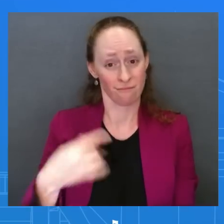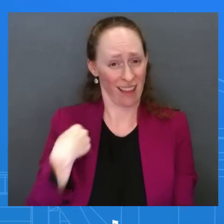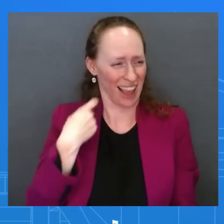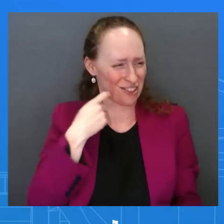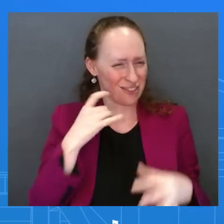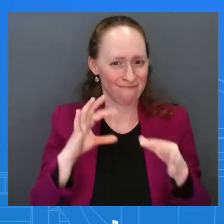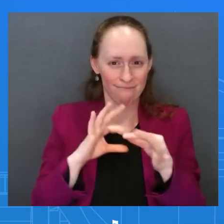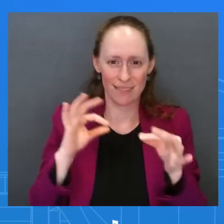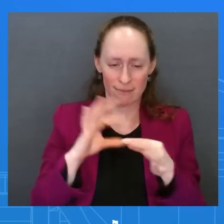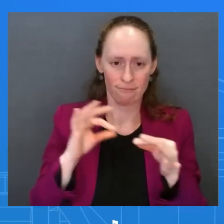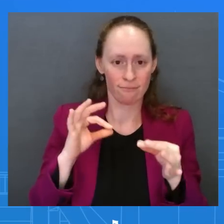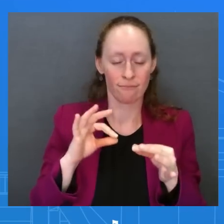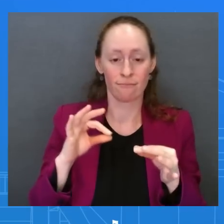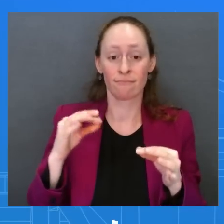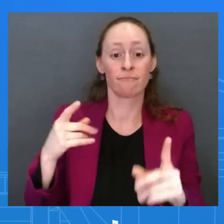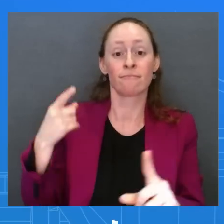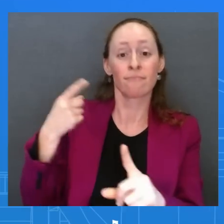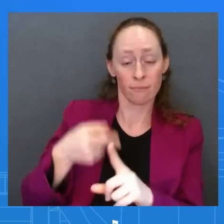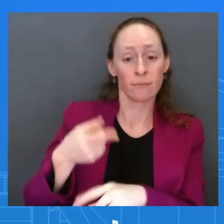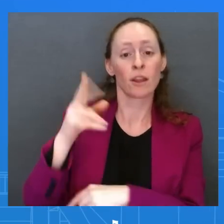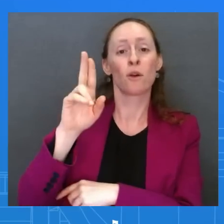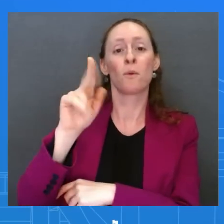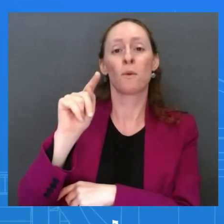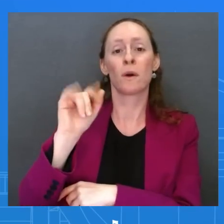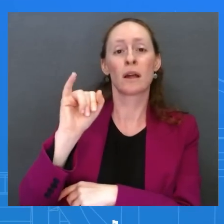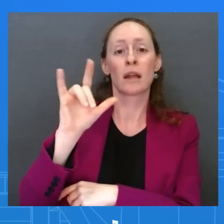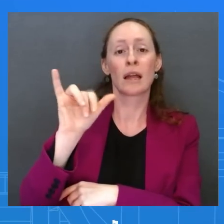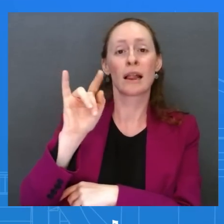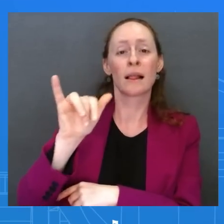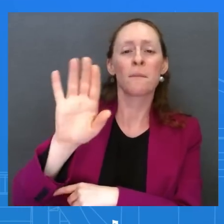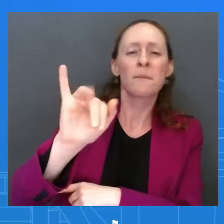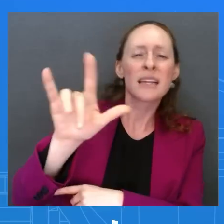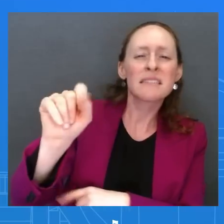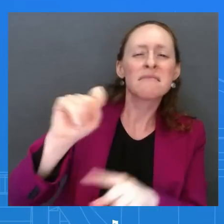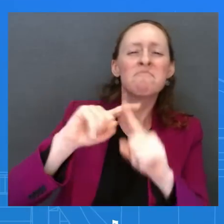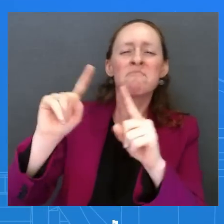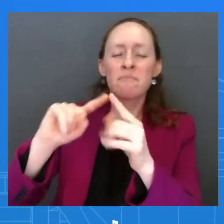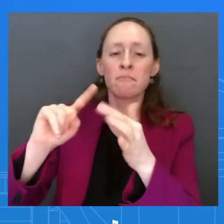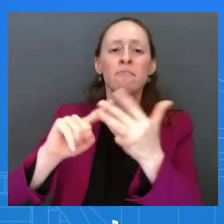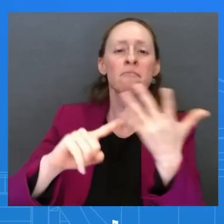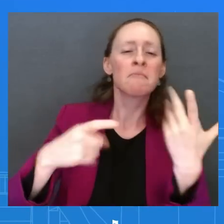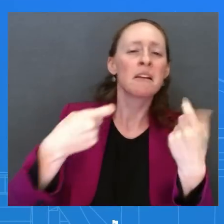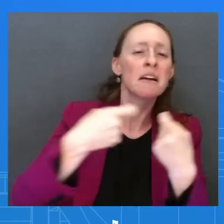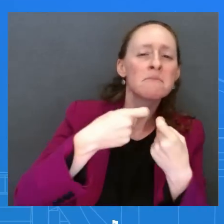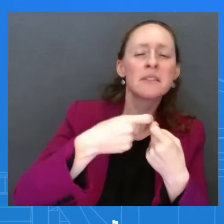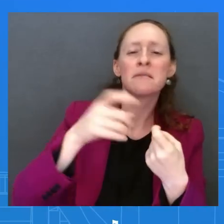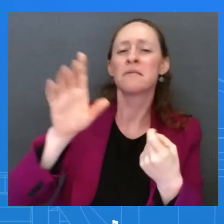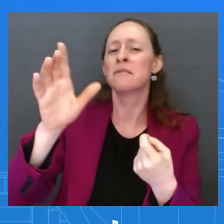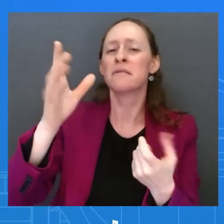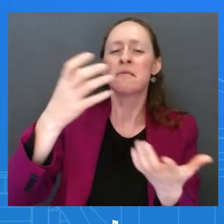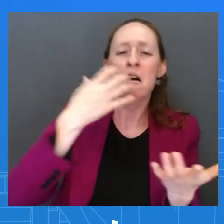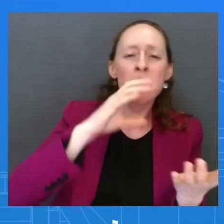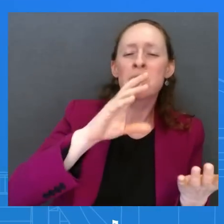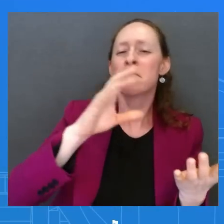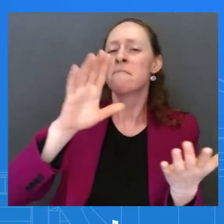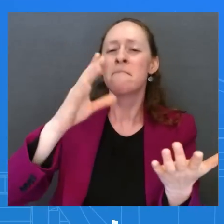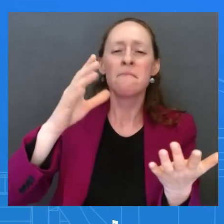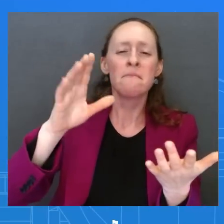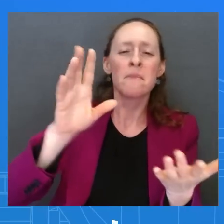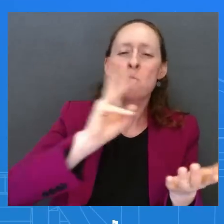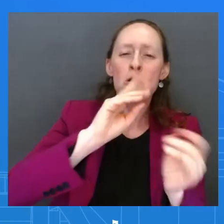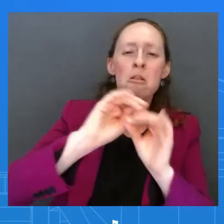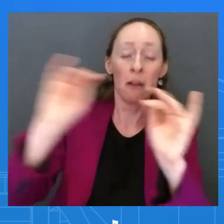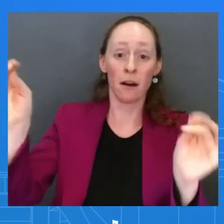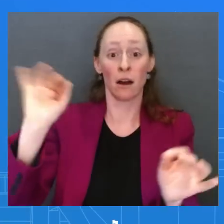going to do. All of those things is building an economy, transforming the way we see the economy in a different way. In a way,